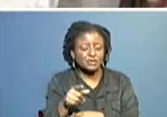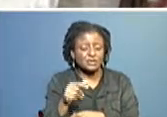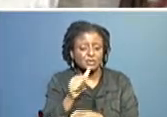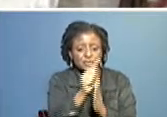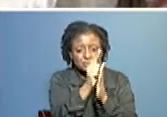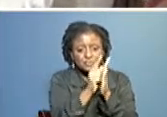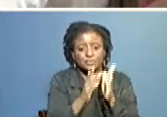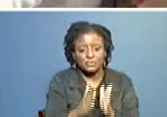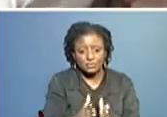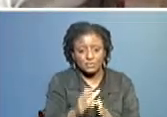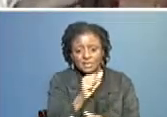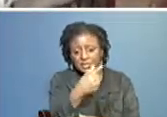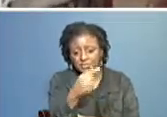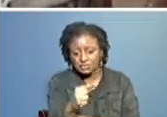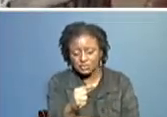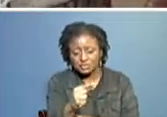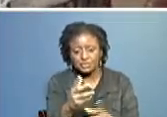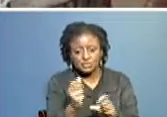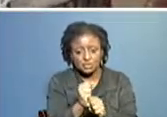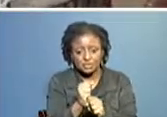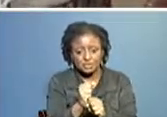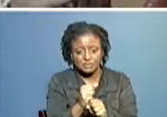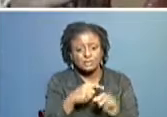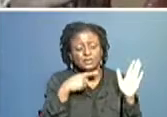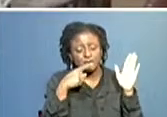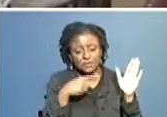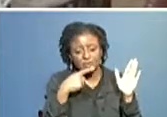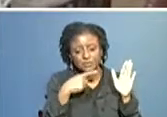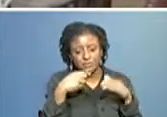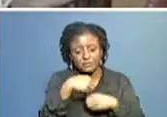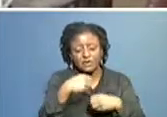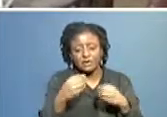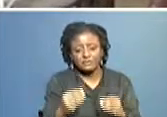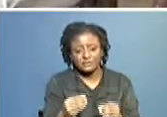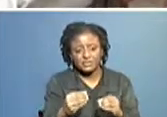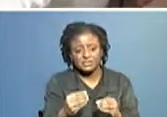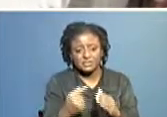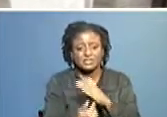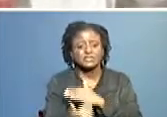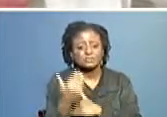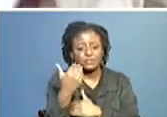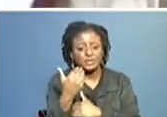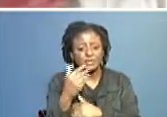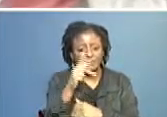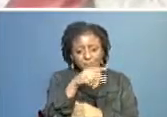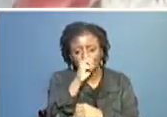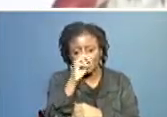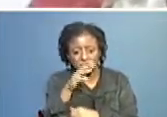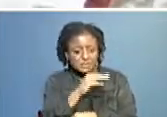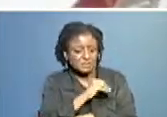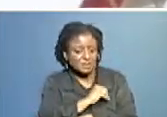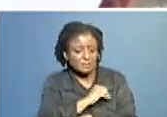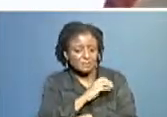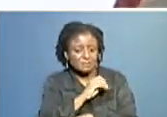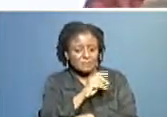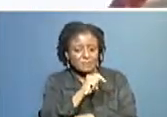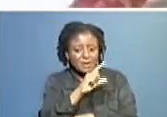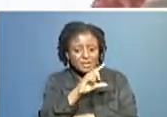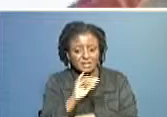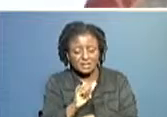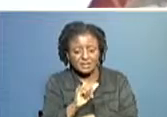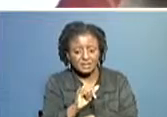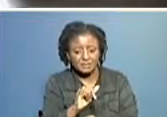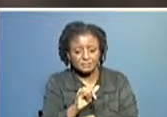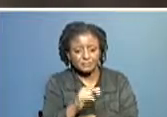this morning before Barbados' newly appointed president, Dame Sandra Mason. Prime Minister Mottley, now the first leader under